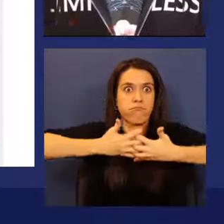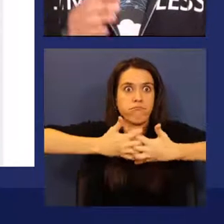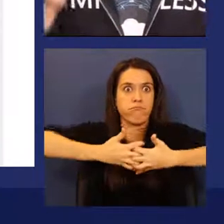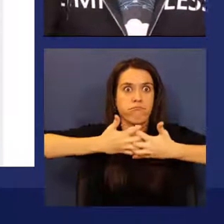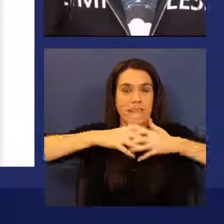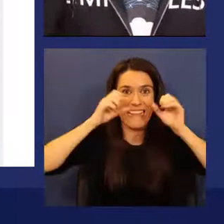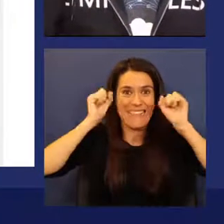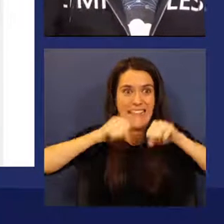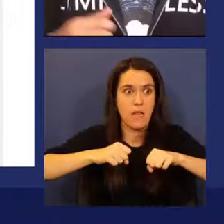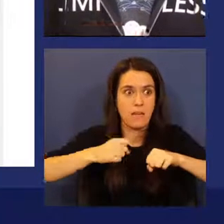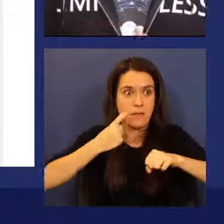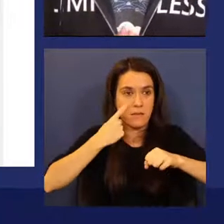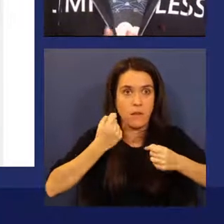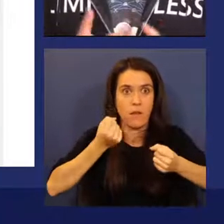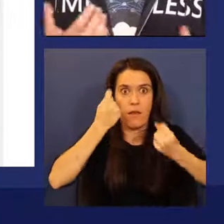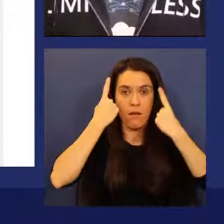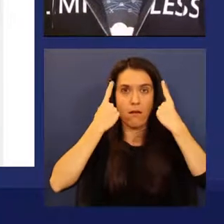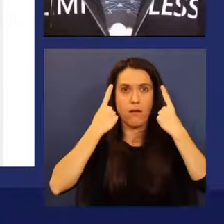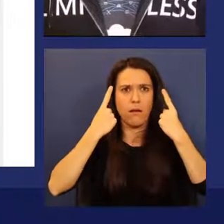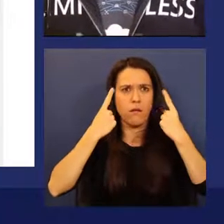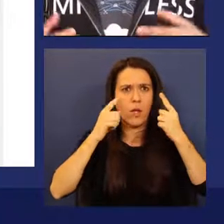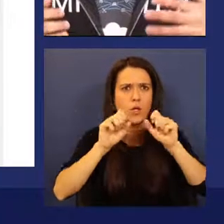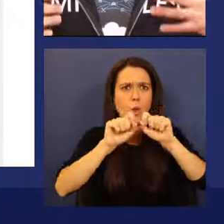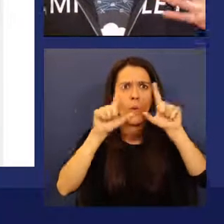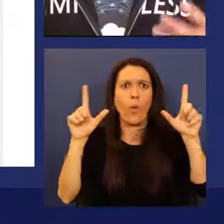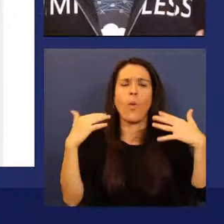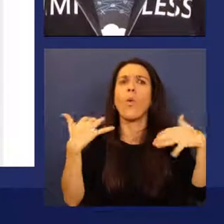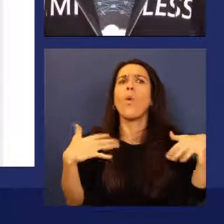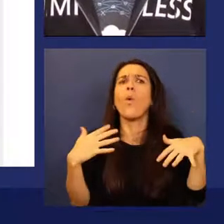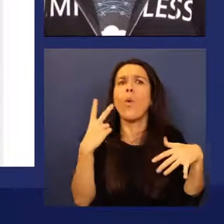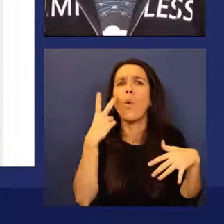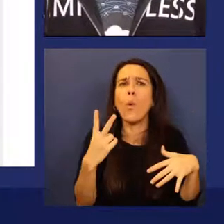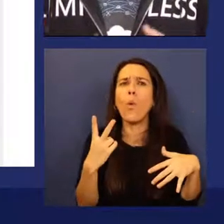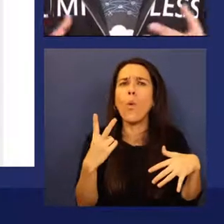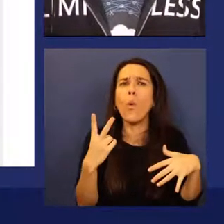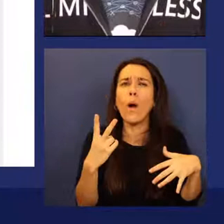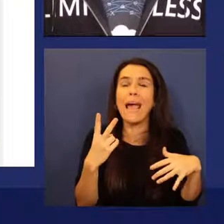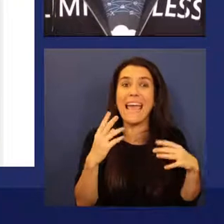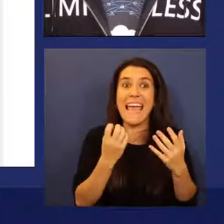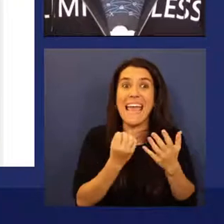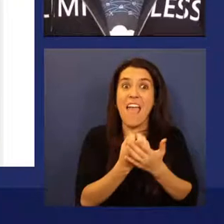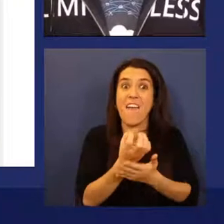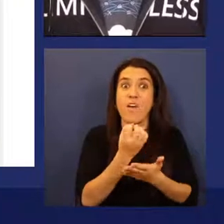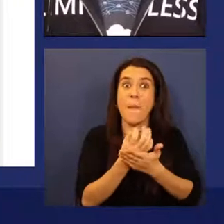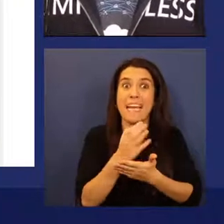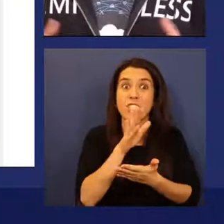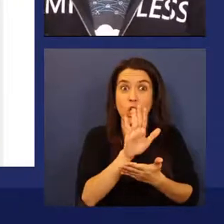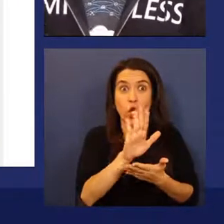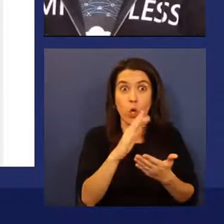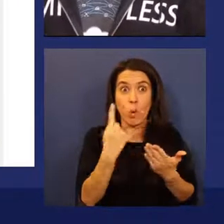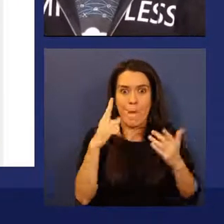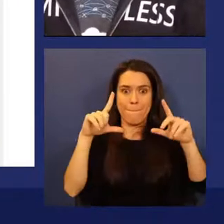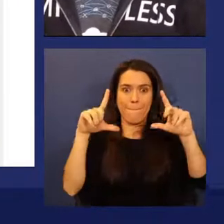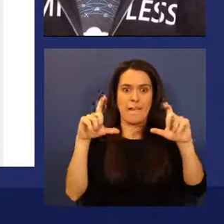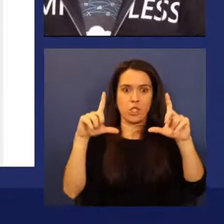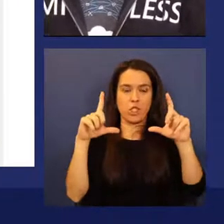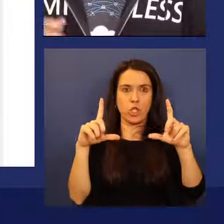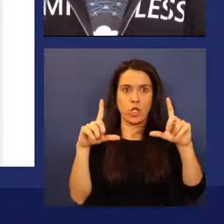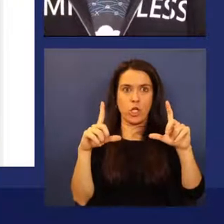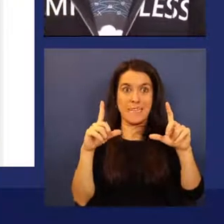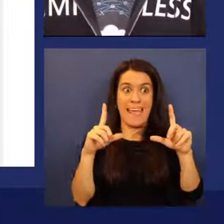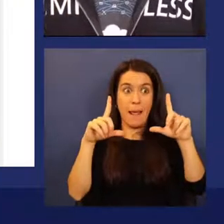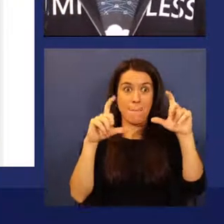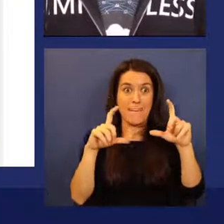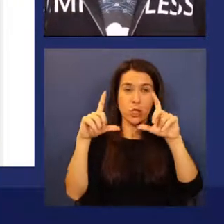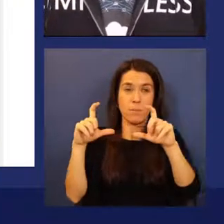dev.to that highlights, you know, the ability to extract information from Bing in terms of images,